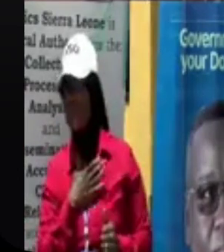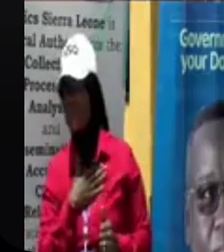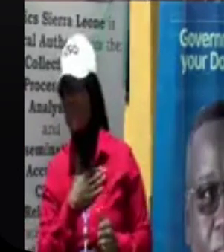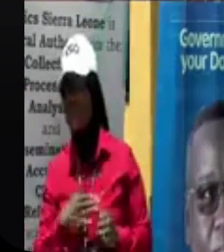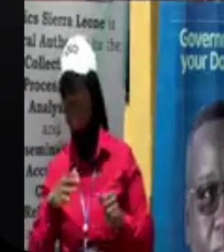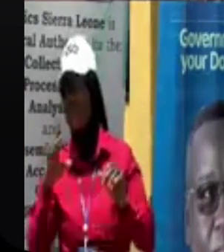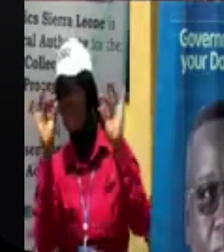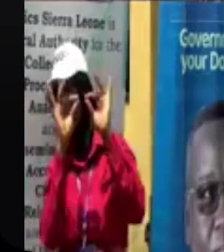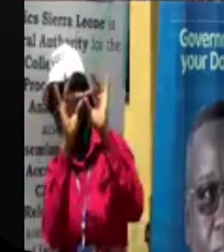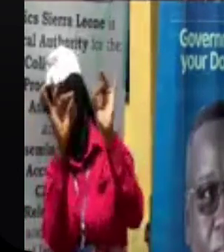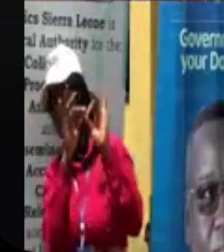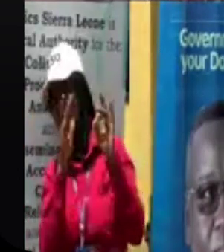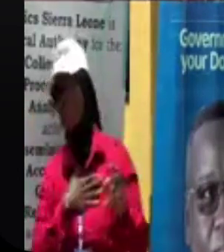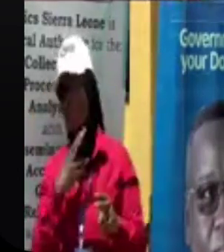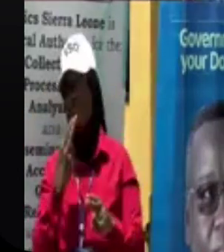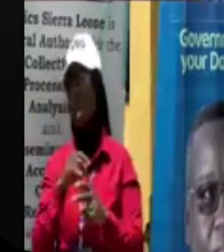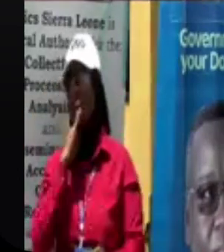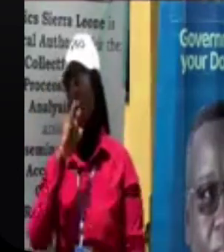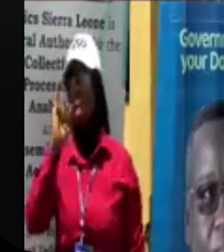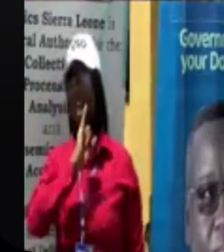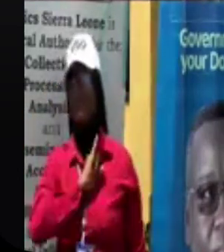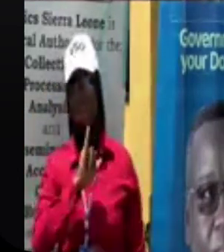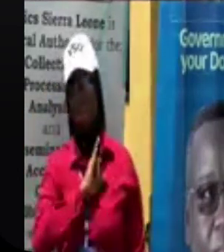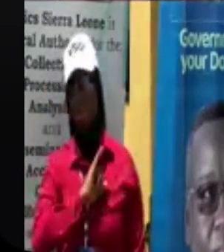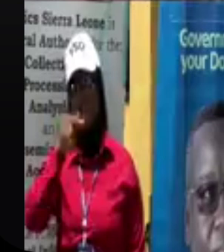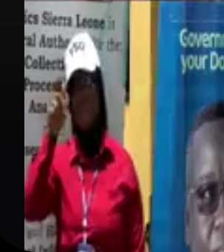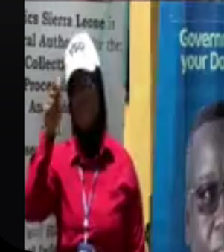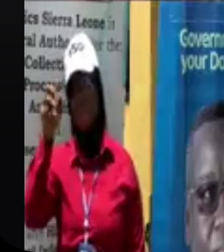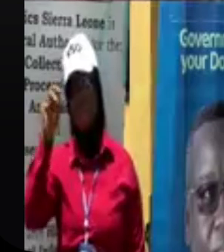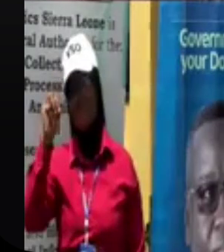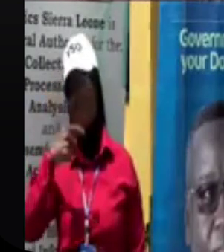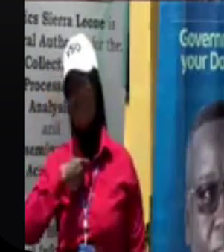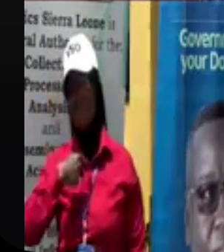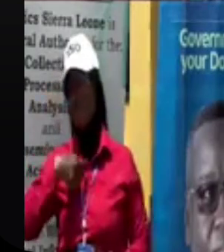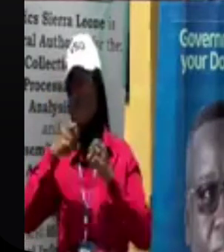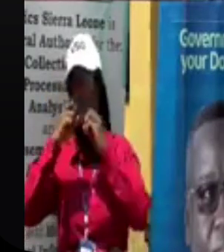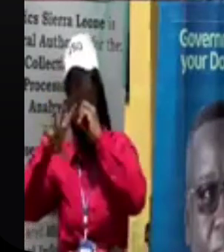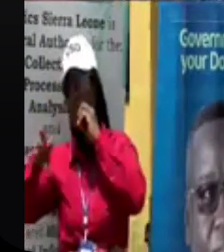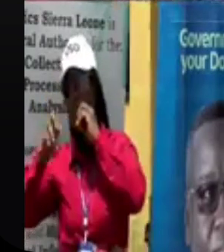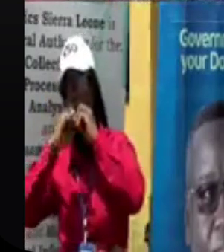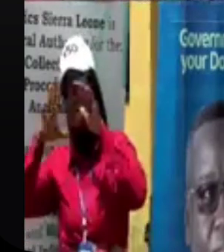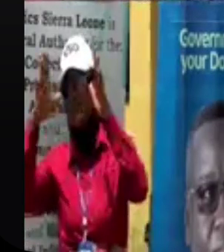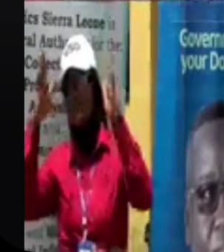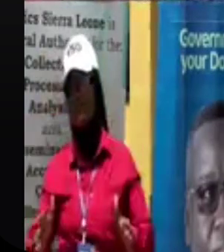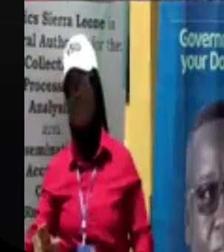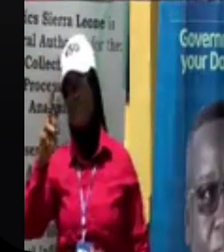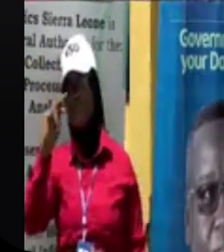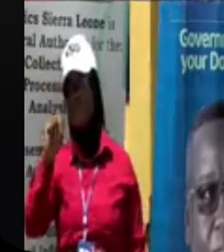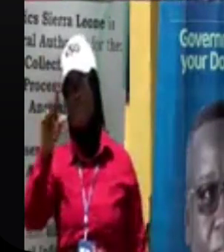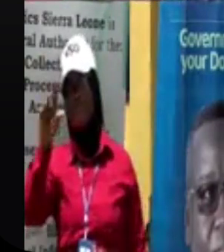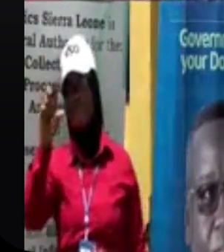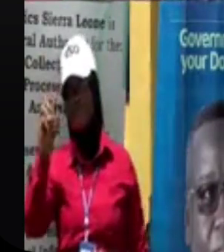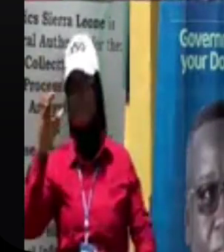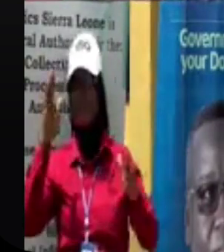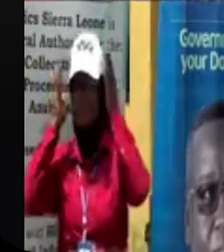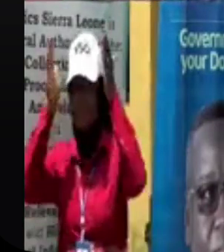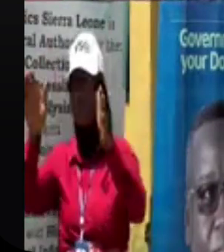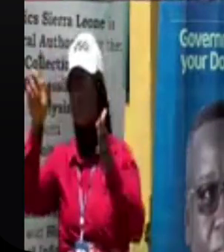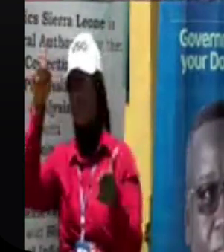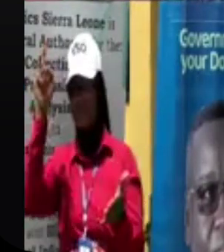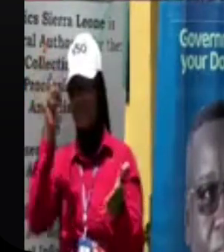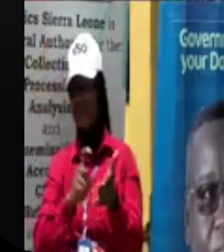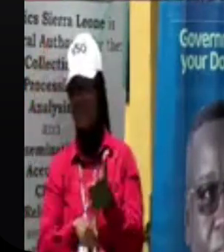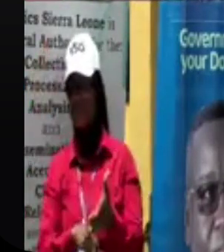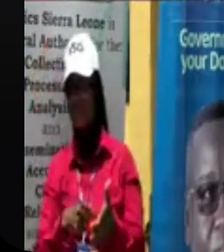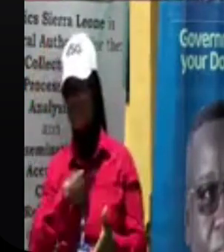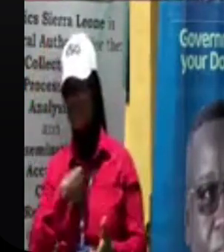waiting. I mean, I'm Pt2 Kamara. Me na a civil activist, and me the head of one NGO na Kambia when I focus 1000. Me